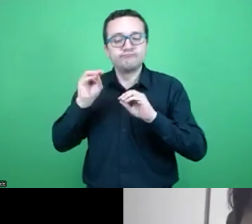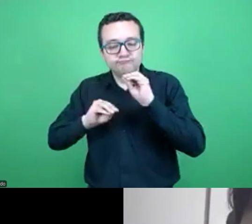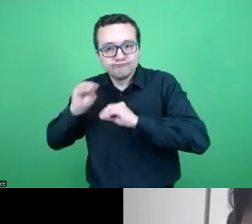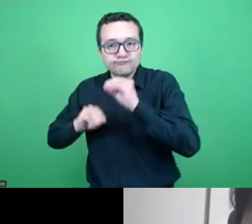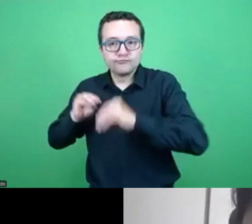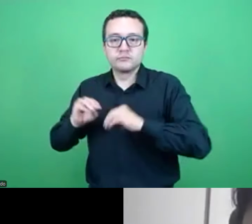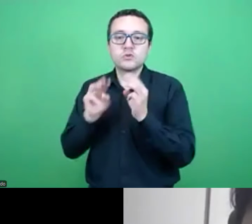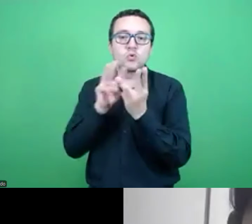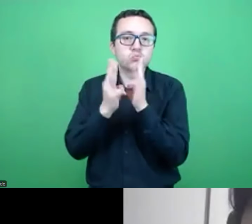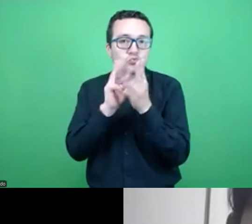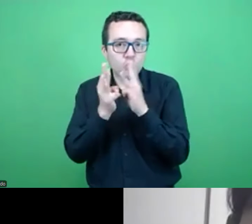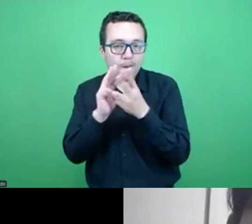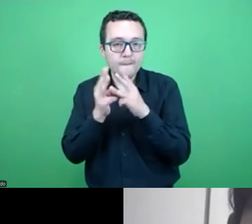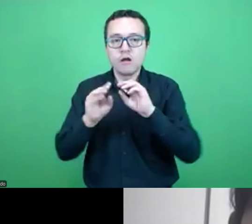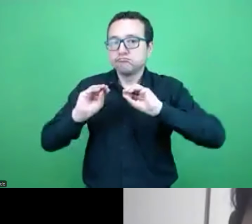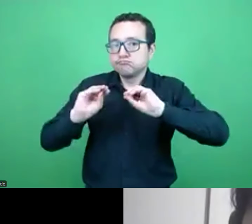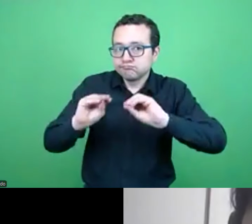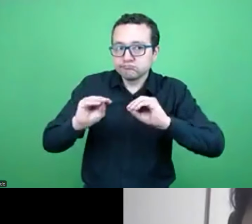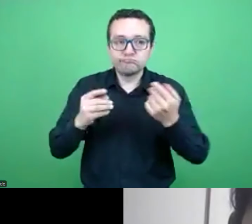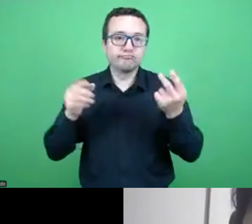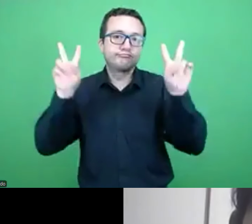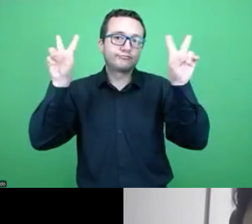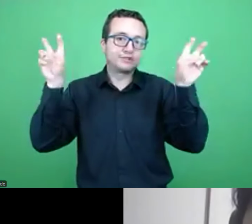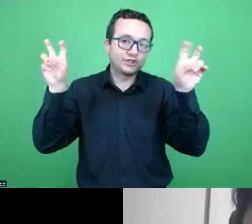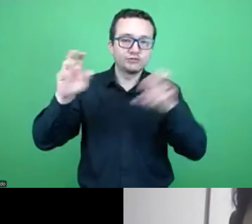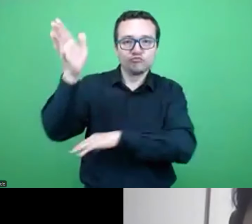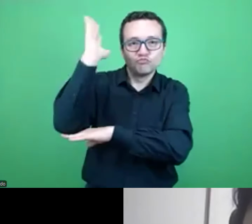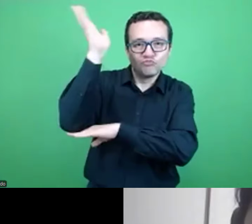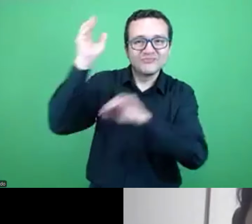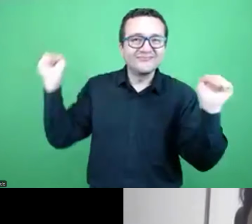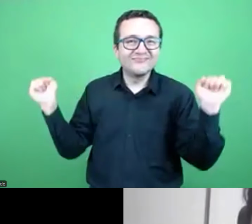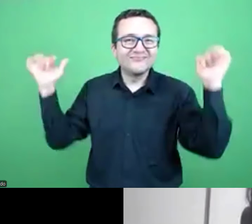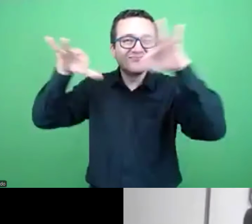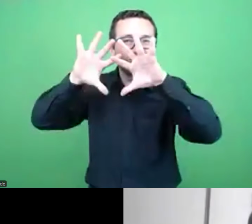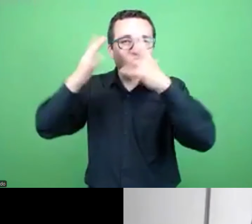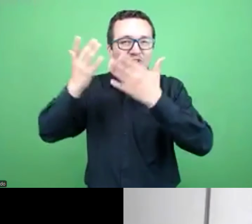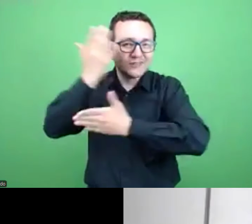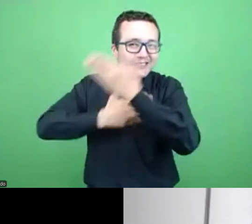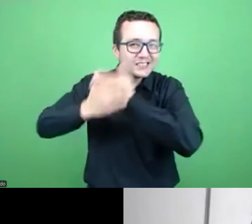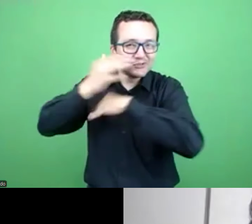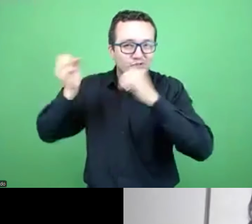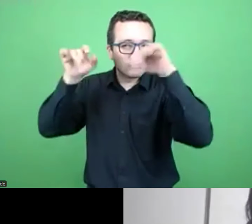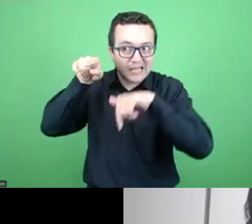practices that Organization of Youth with Disabilities have about different topic areas.